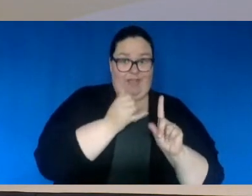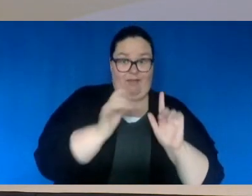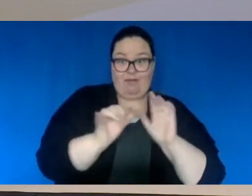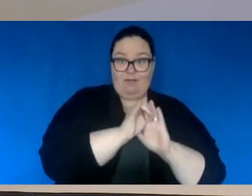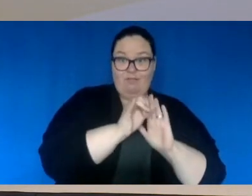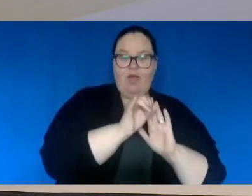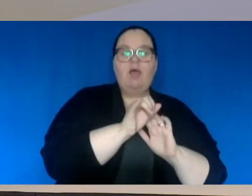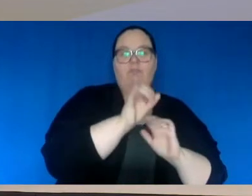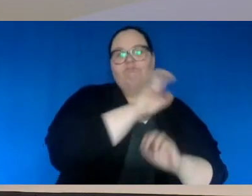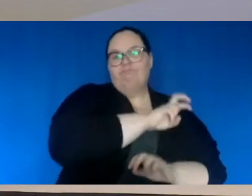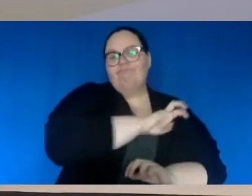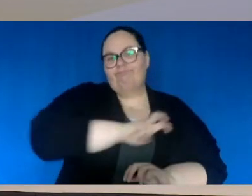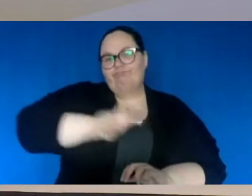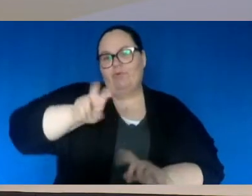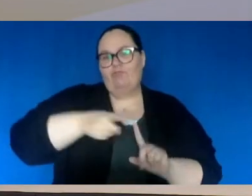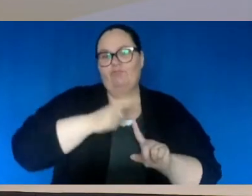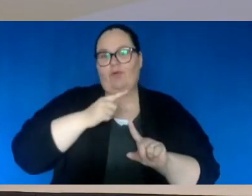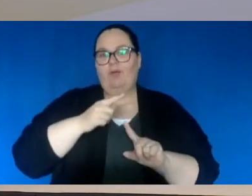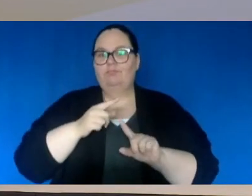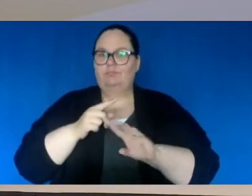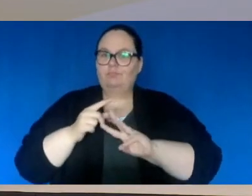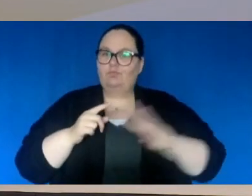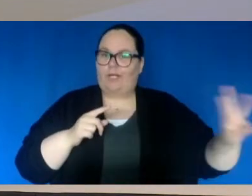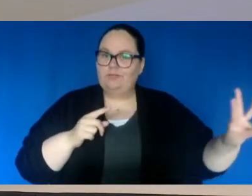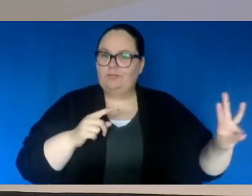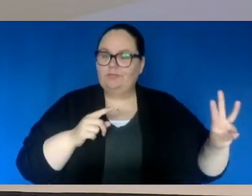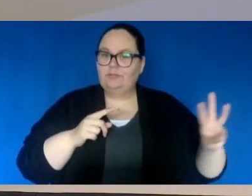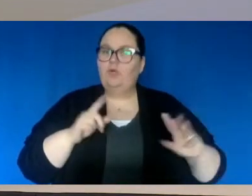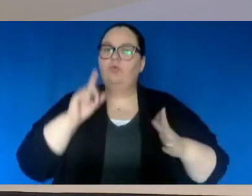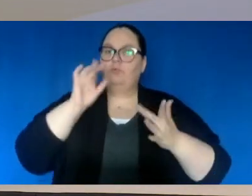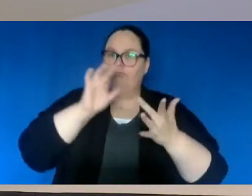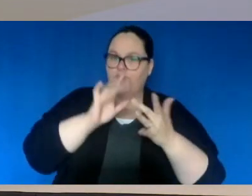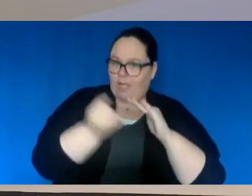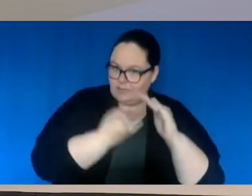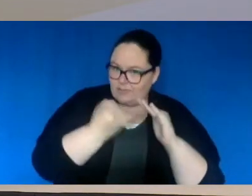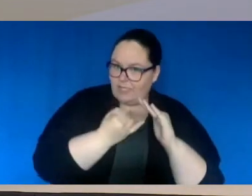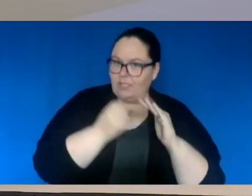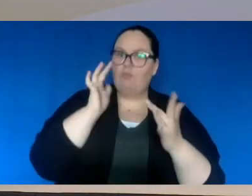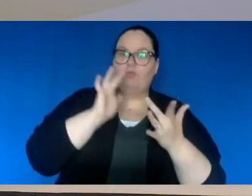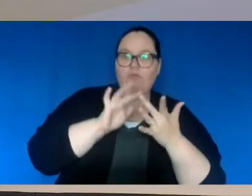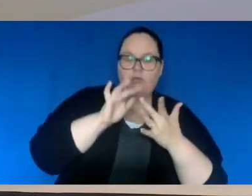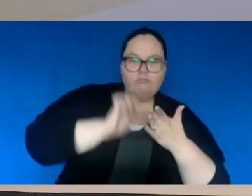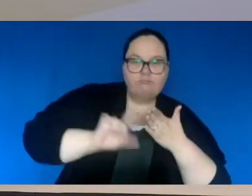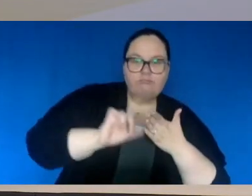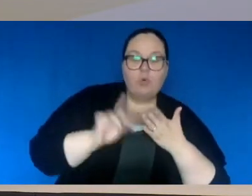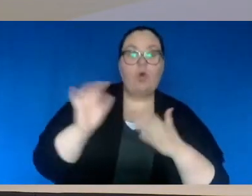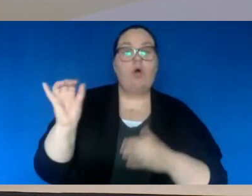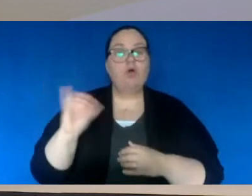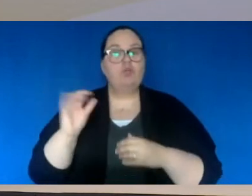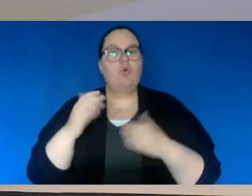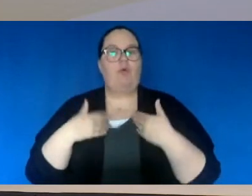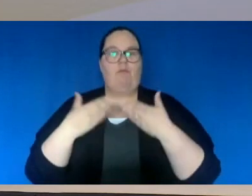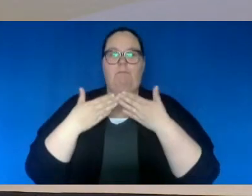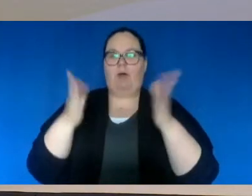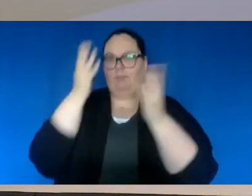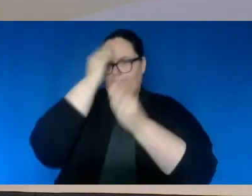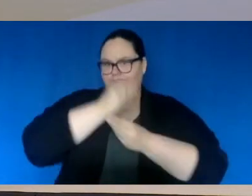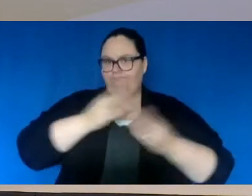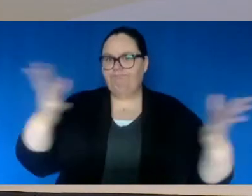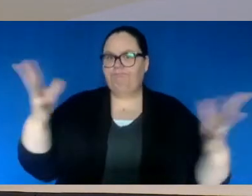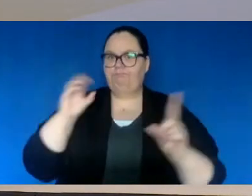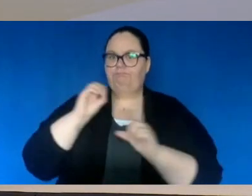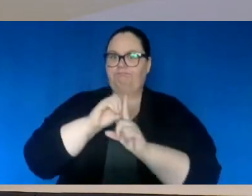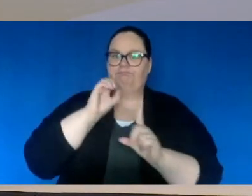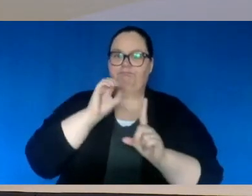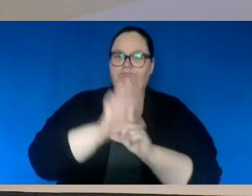self-isolating. Contact tracing has been completed. There is a public notification associated with this case.